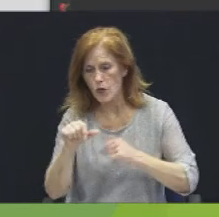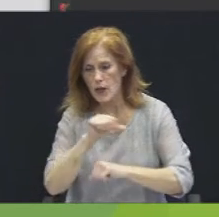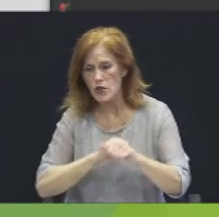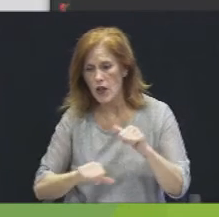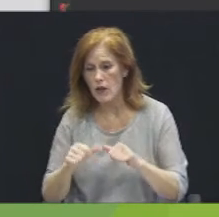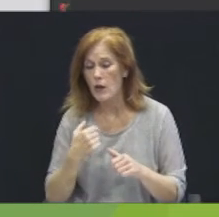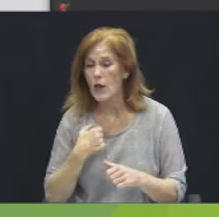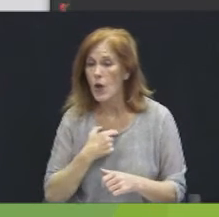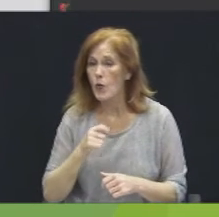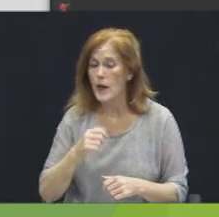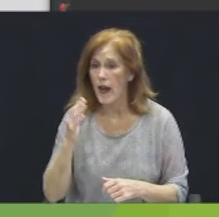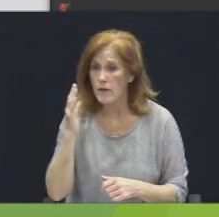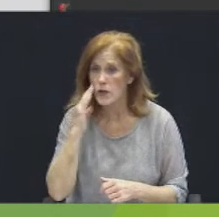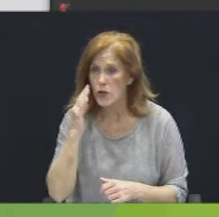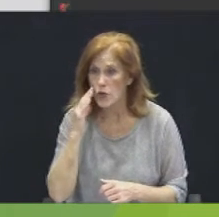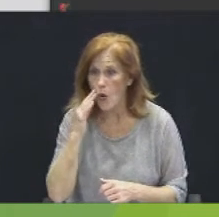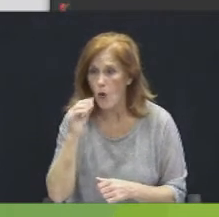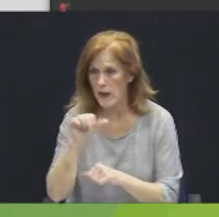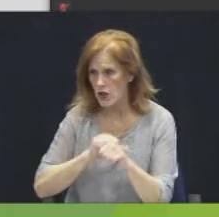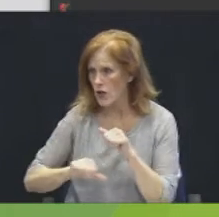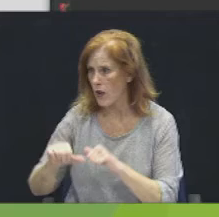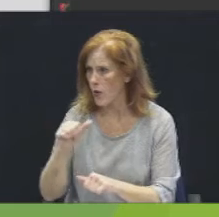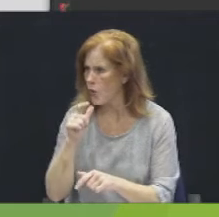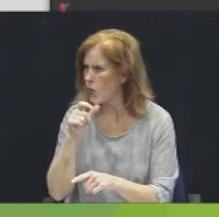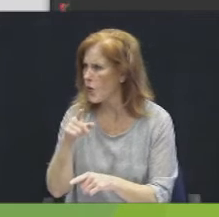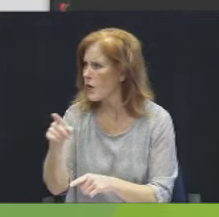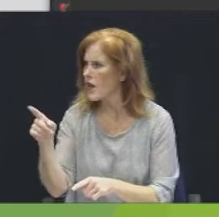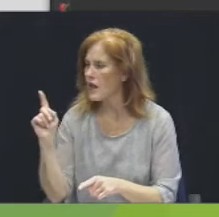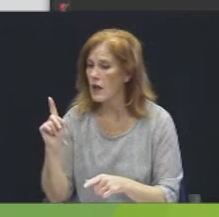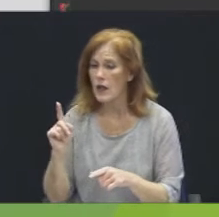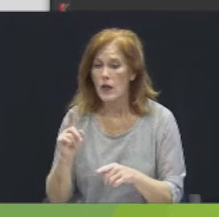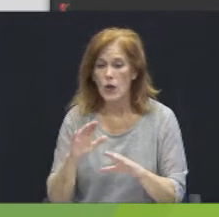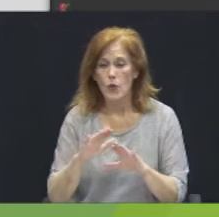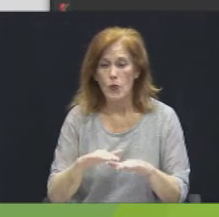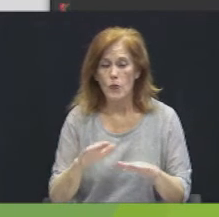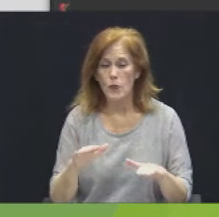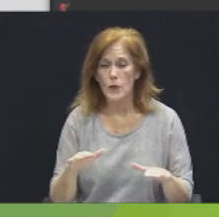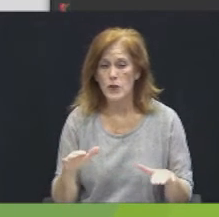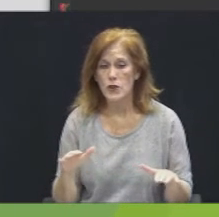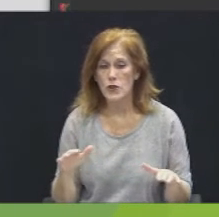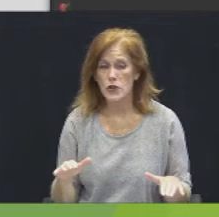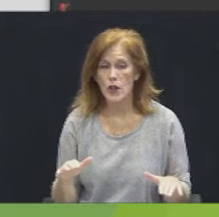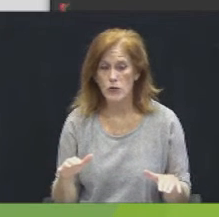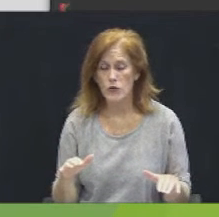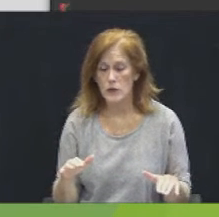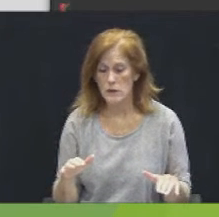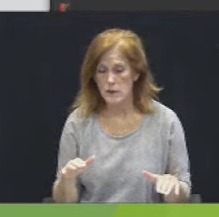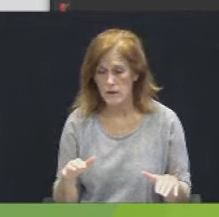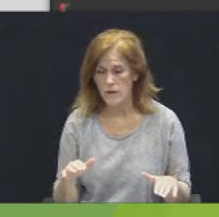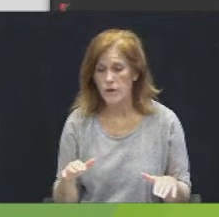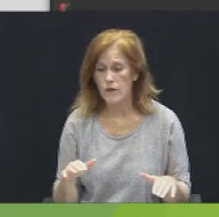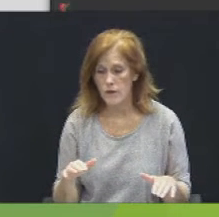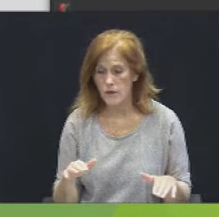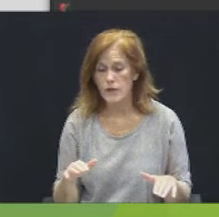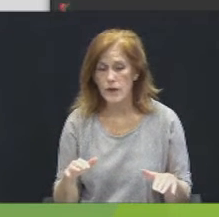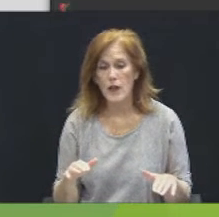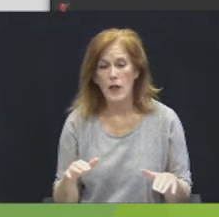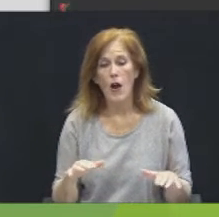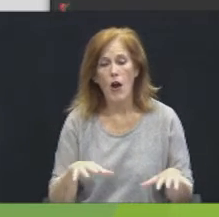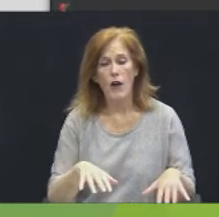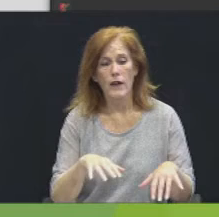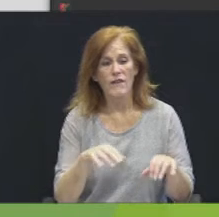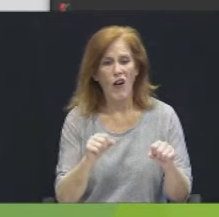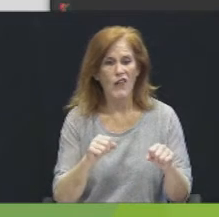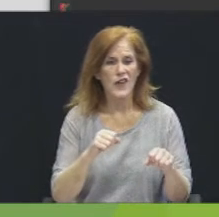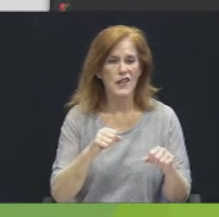to know who each other are. And when your children go through, and the primary system right now is the public